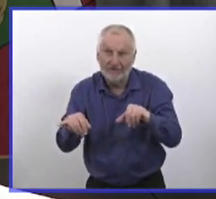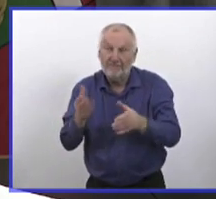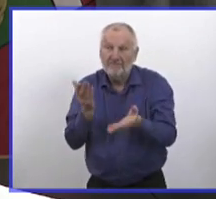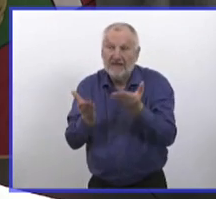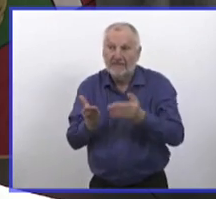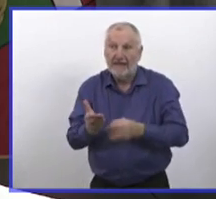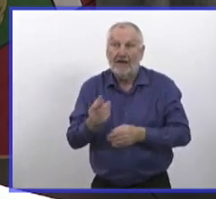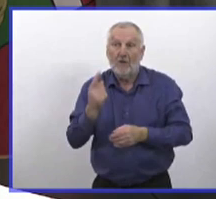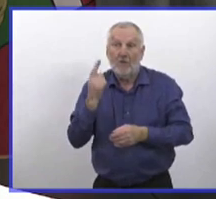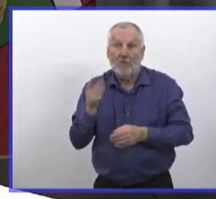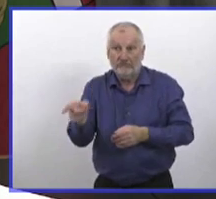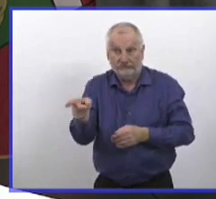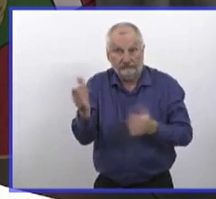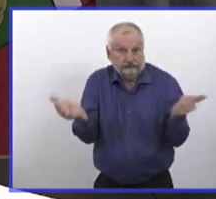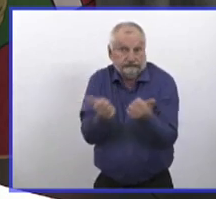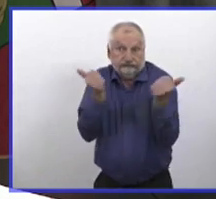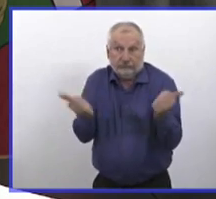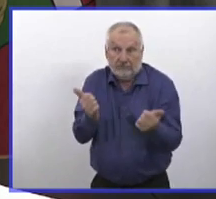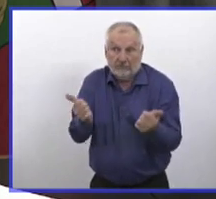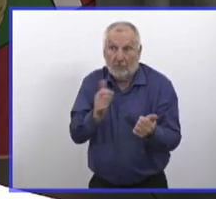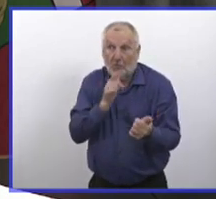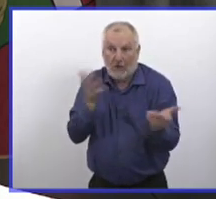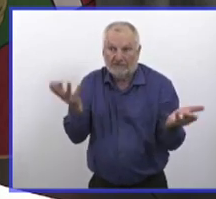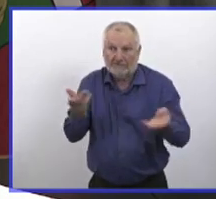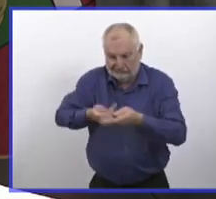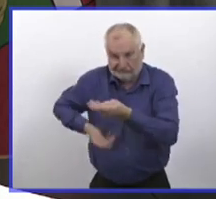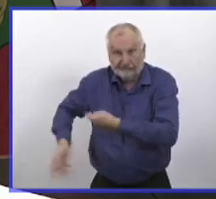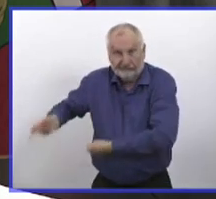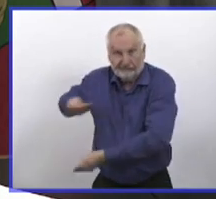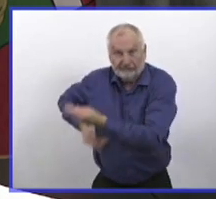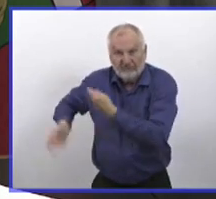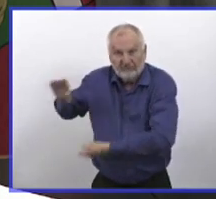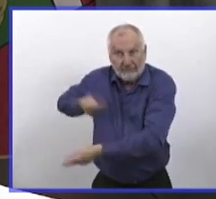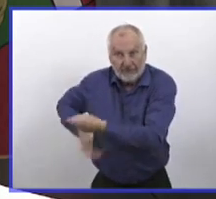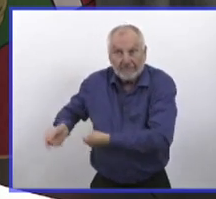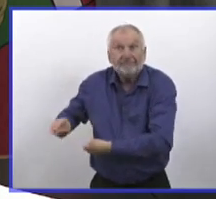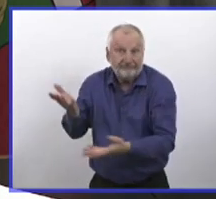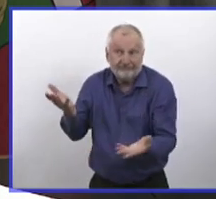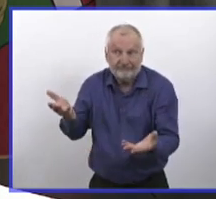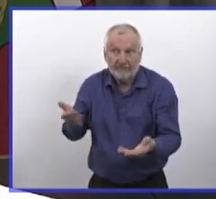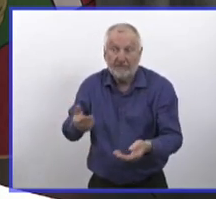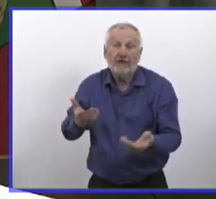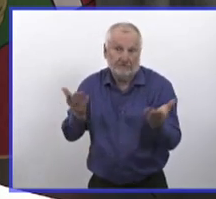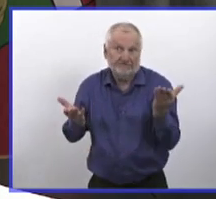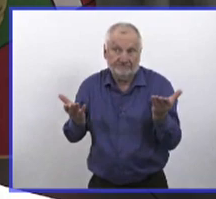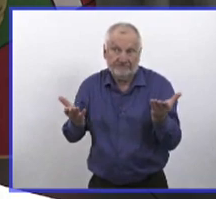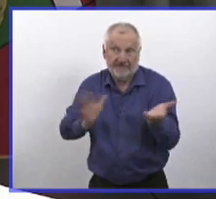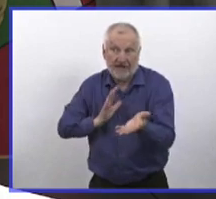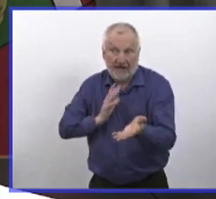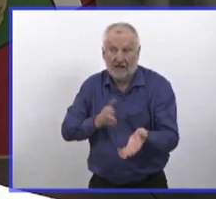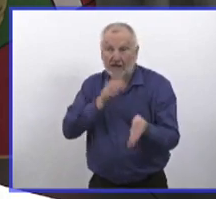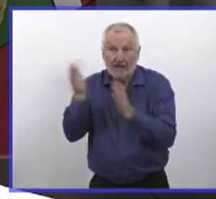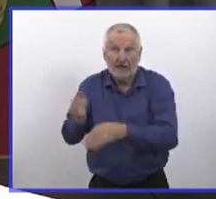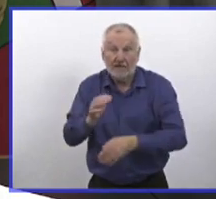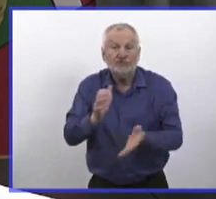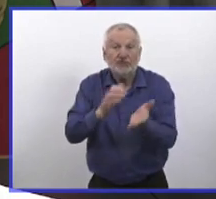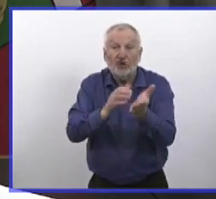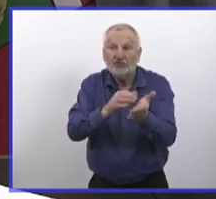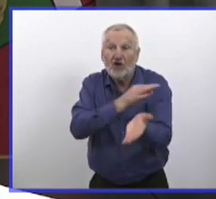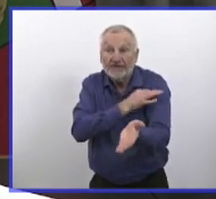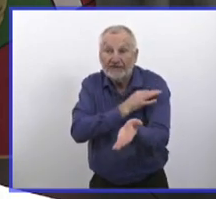for example. They may have a lot of patients on dialysis, whereas others might be more focused on people who are